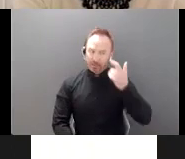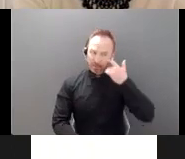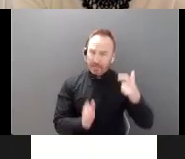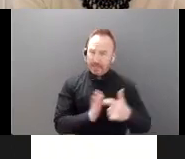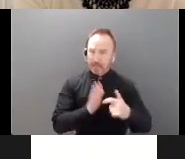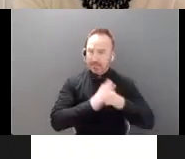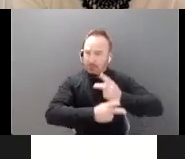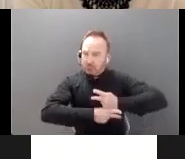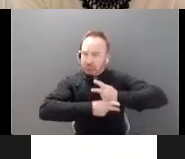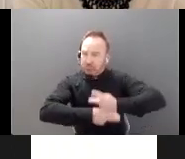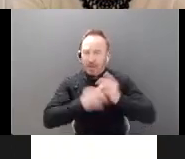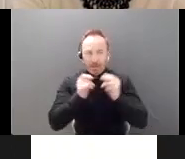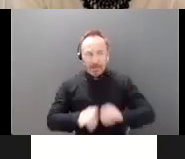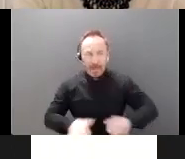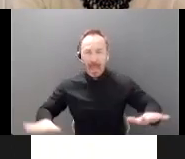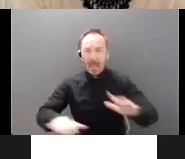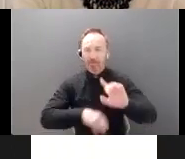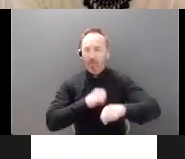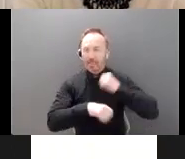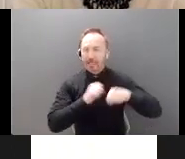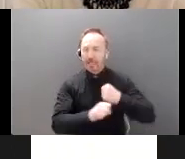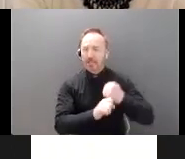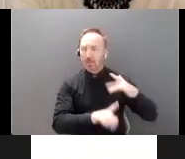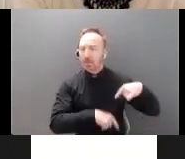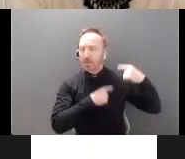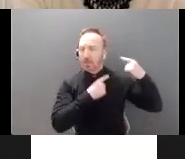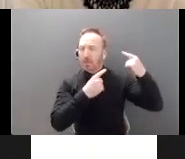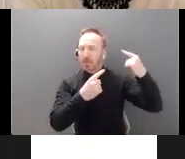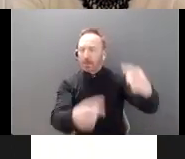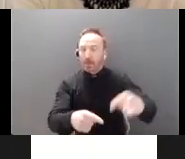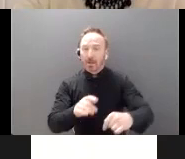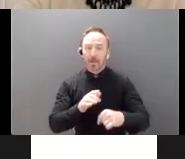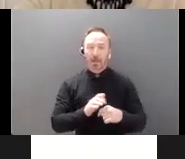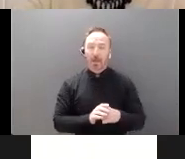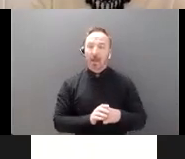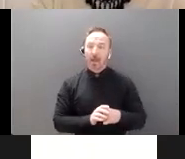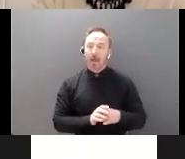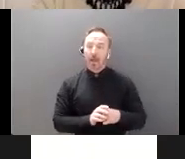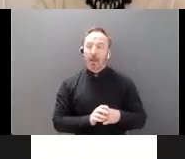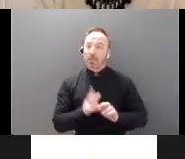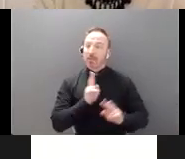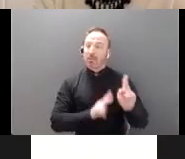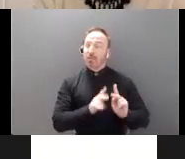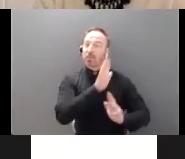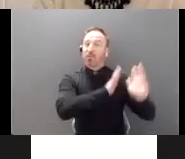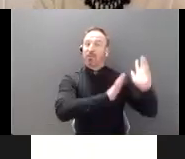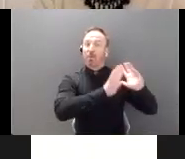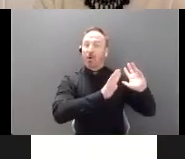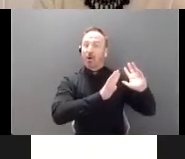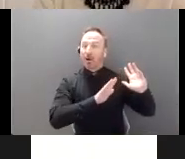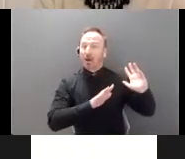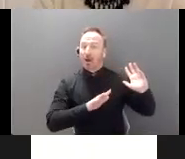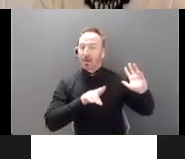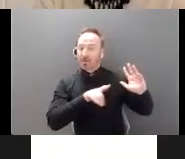ages. We truly seek a new relationship with the original peoples of this land, one that is based